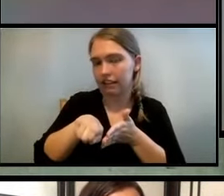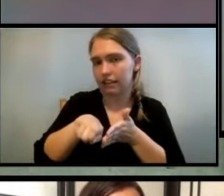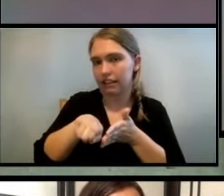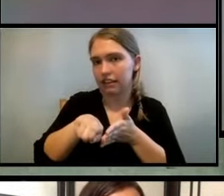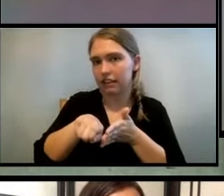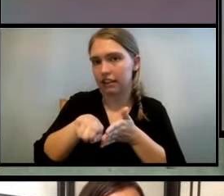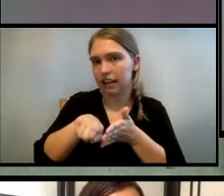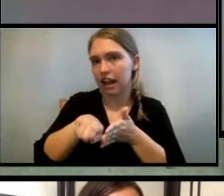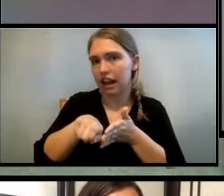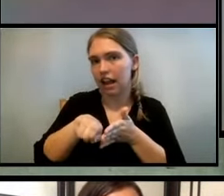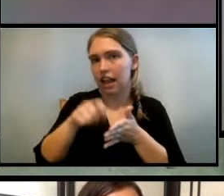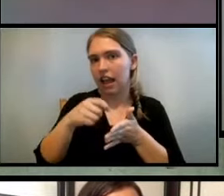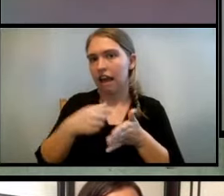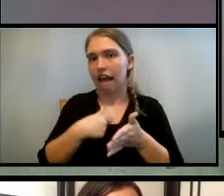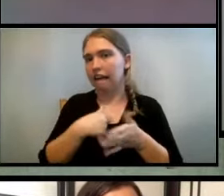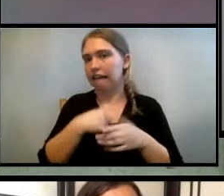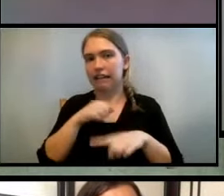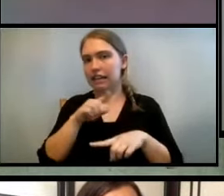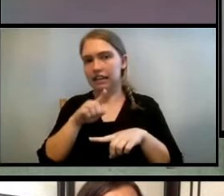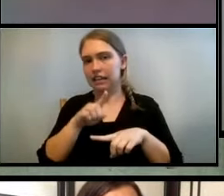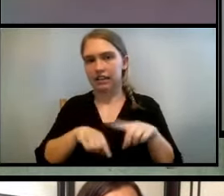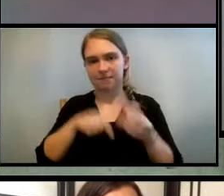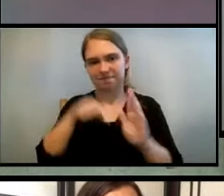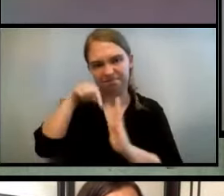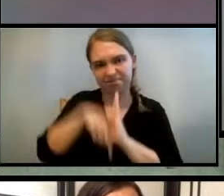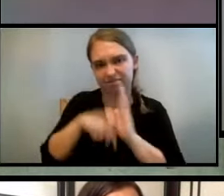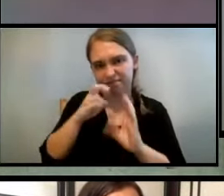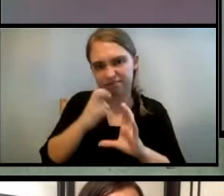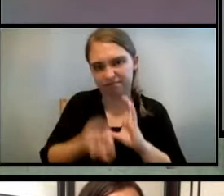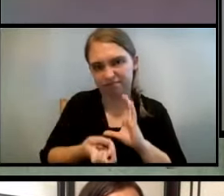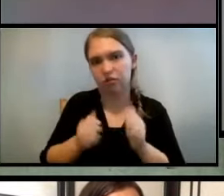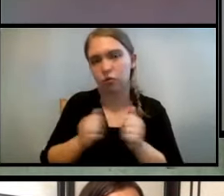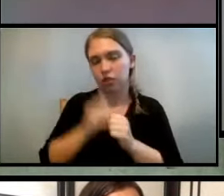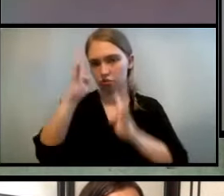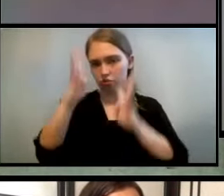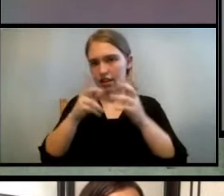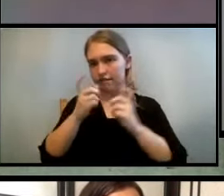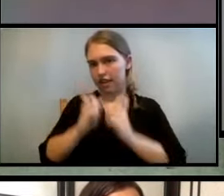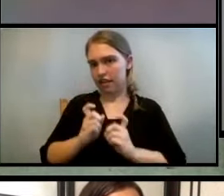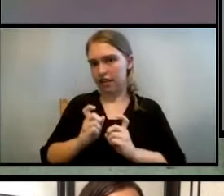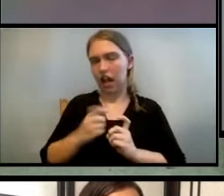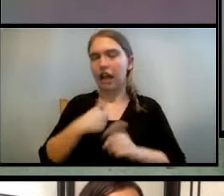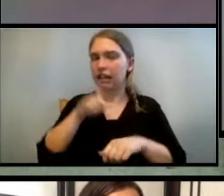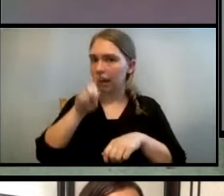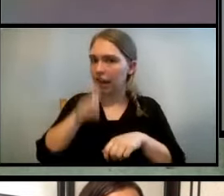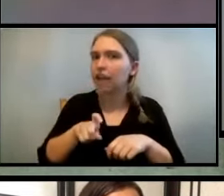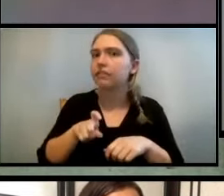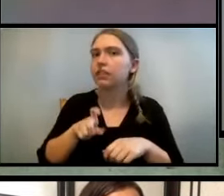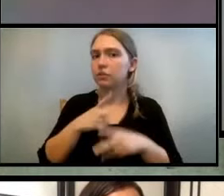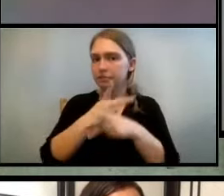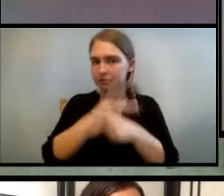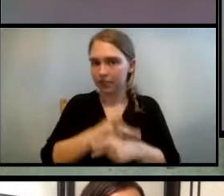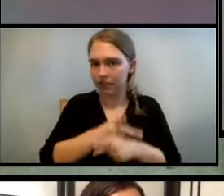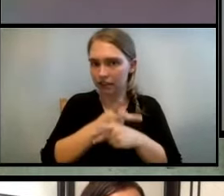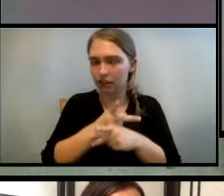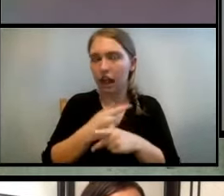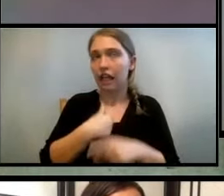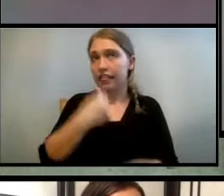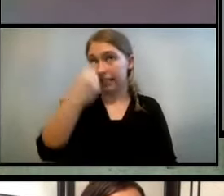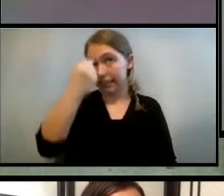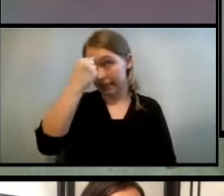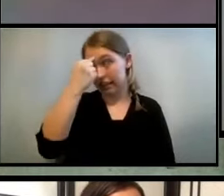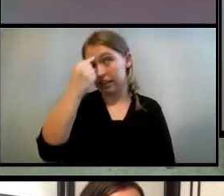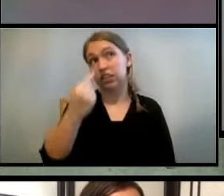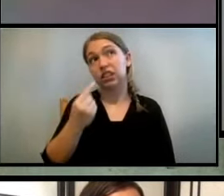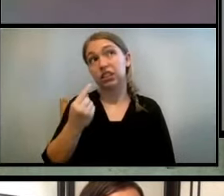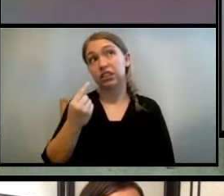do creative editing. So those are things I have to be very, very careful about. So the last, I'd say maybe